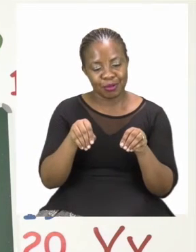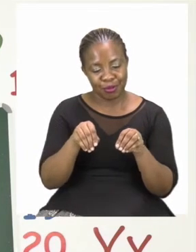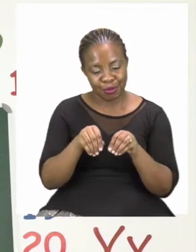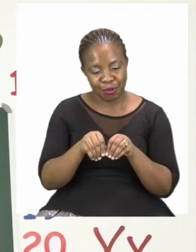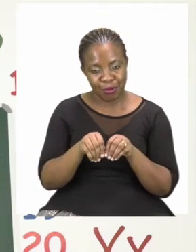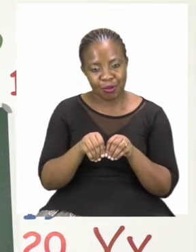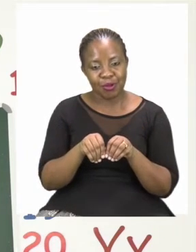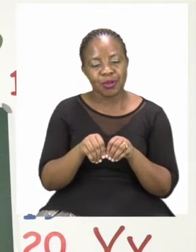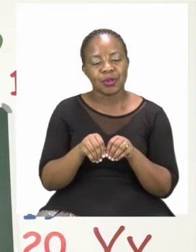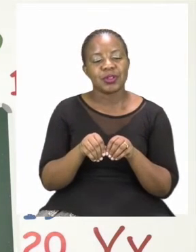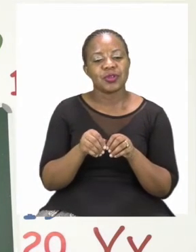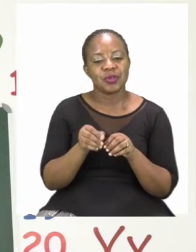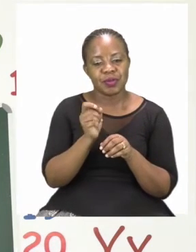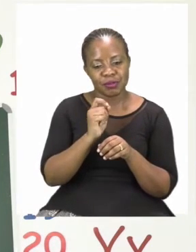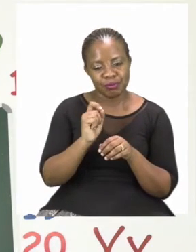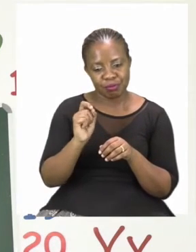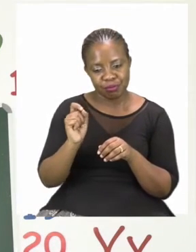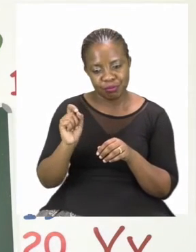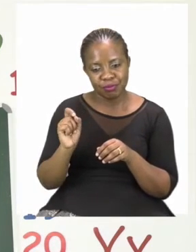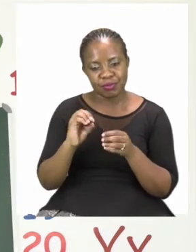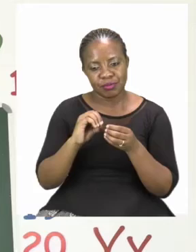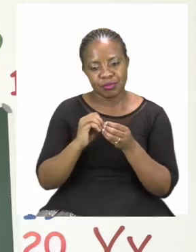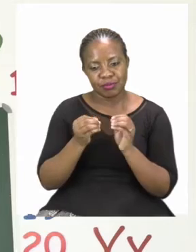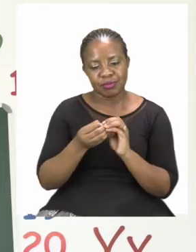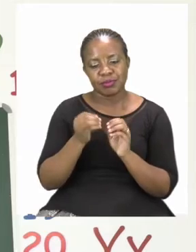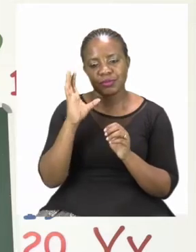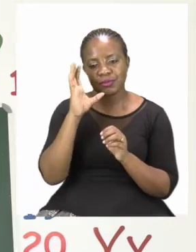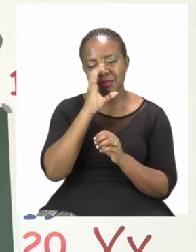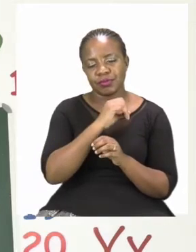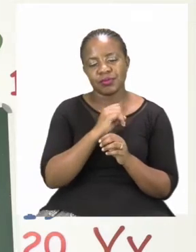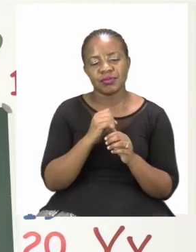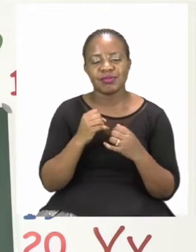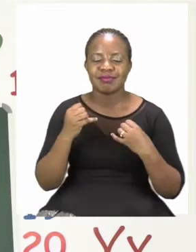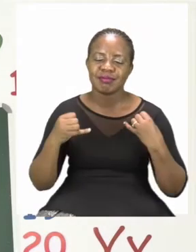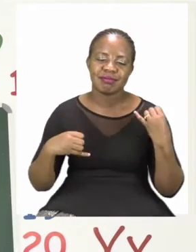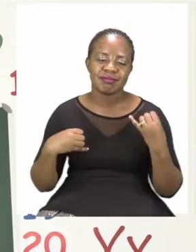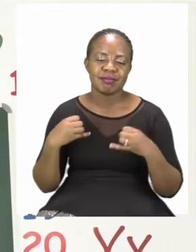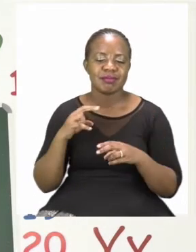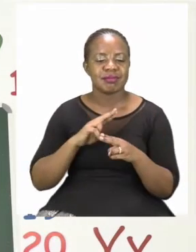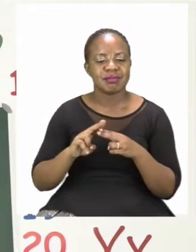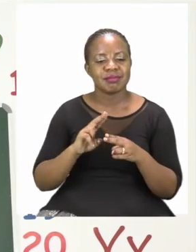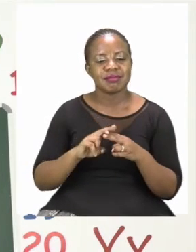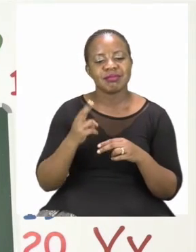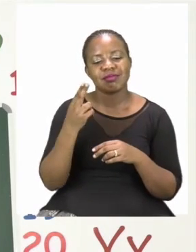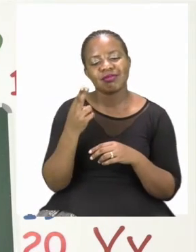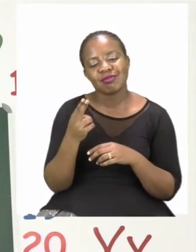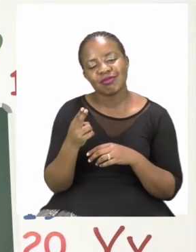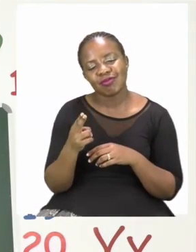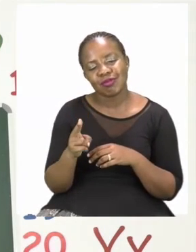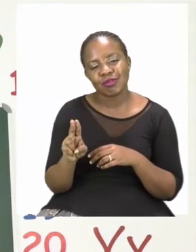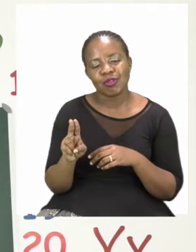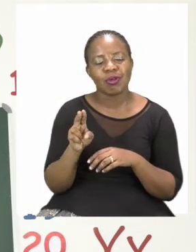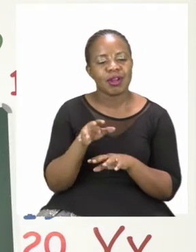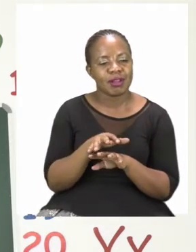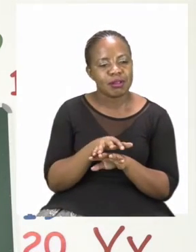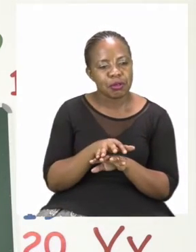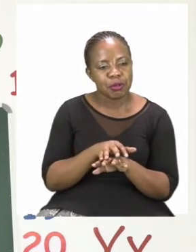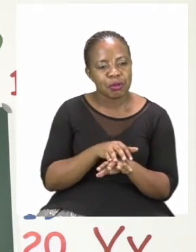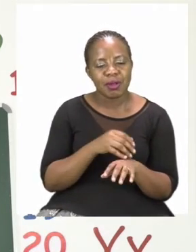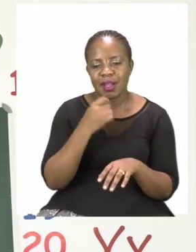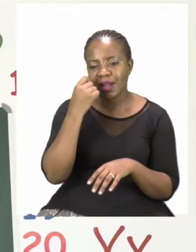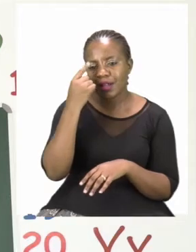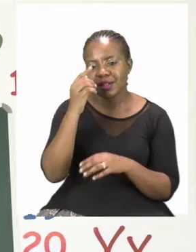your missing answers. Have fun, take your time, and if you don't understand, it's okay